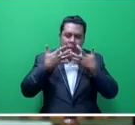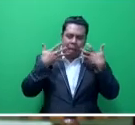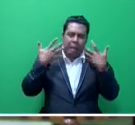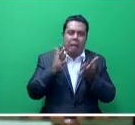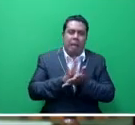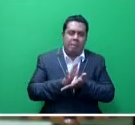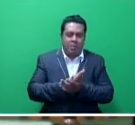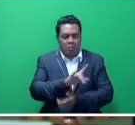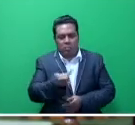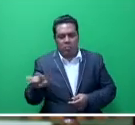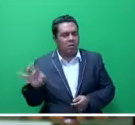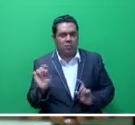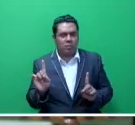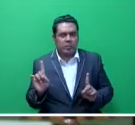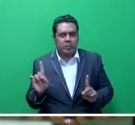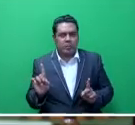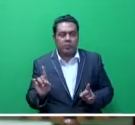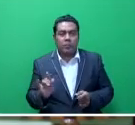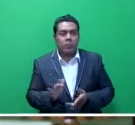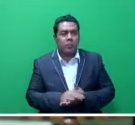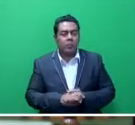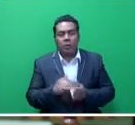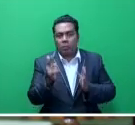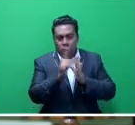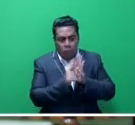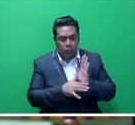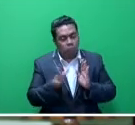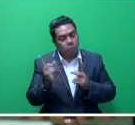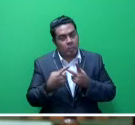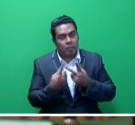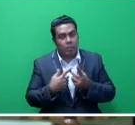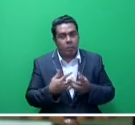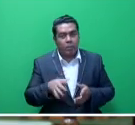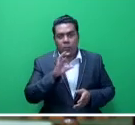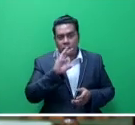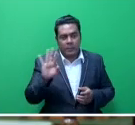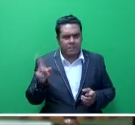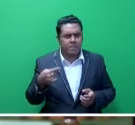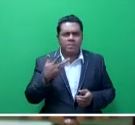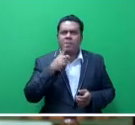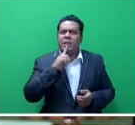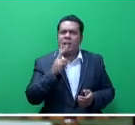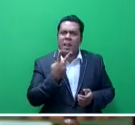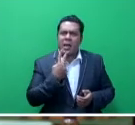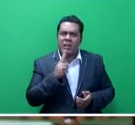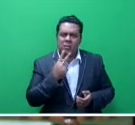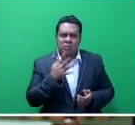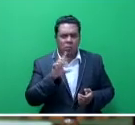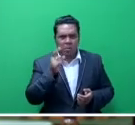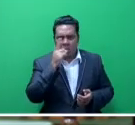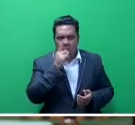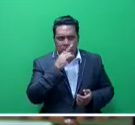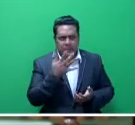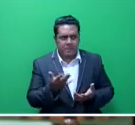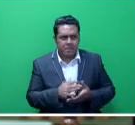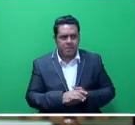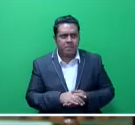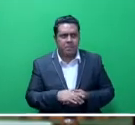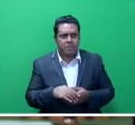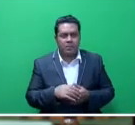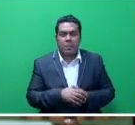cannot rely on fence-sitters, lawyers or otherwise. Nor can we tolerate the lies of anti-vaxxers. many of whom